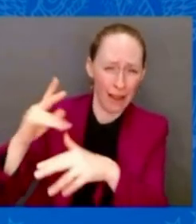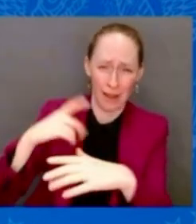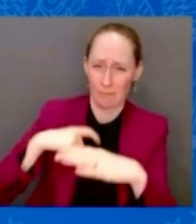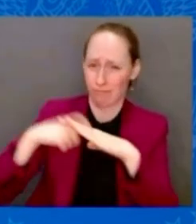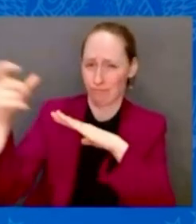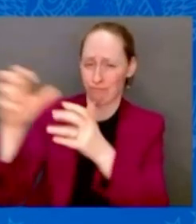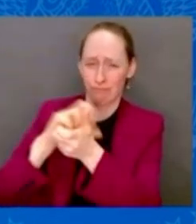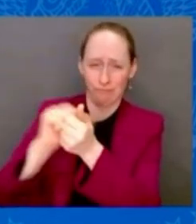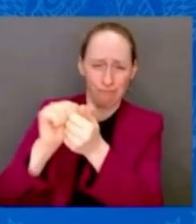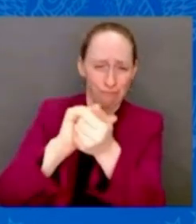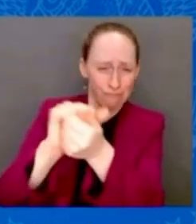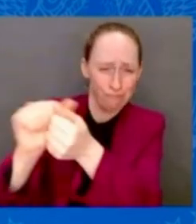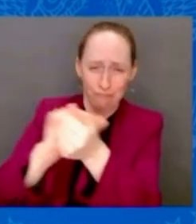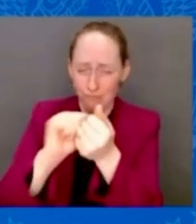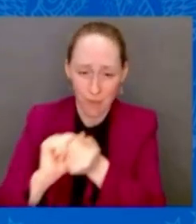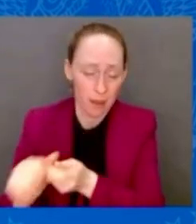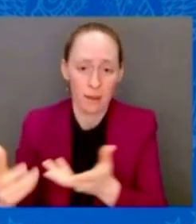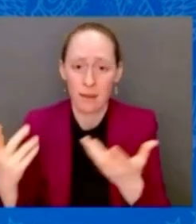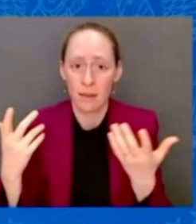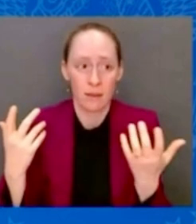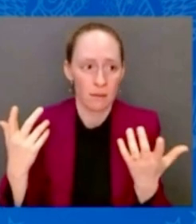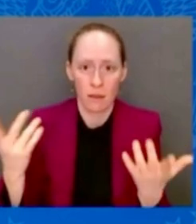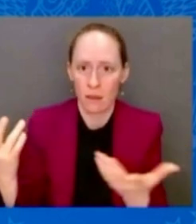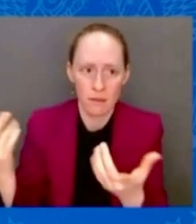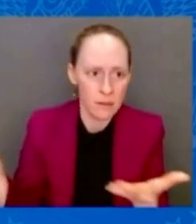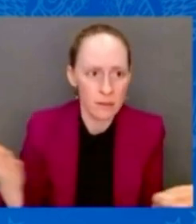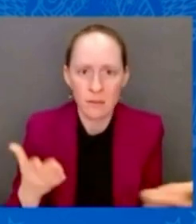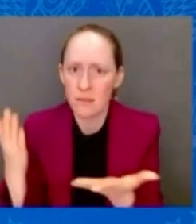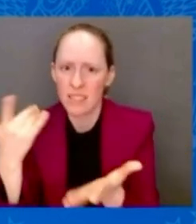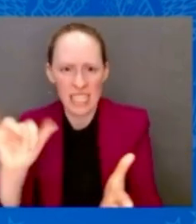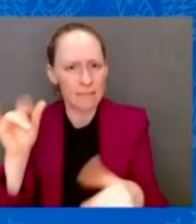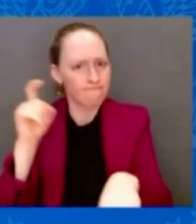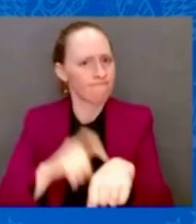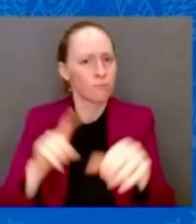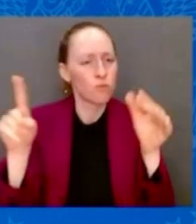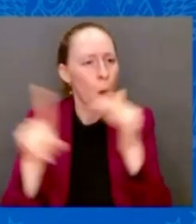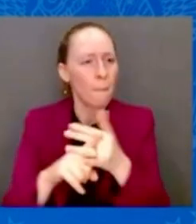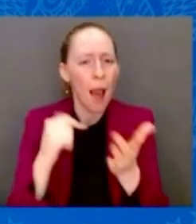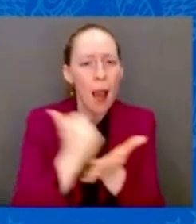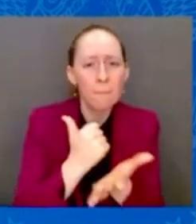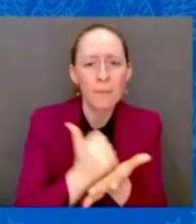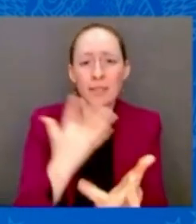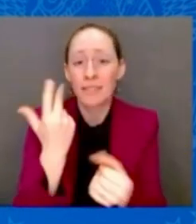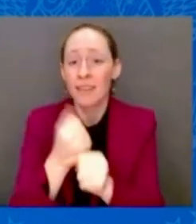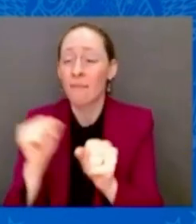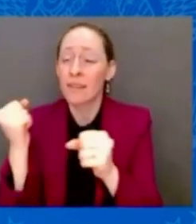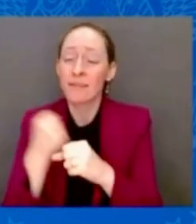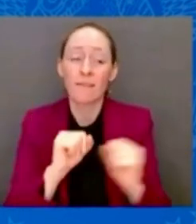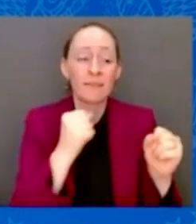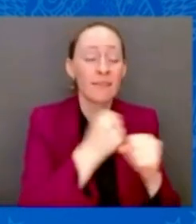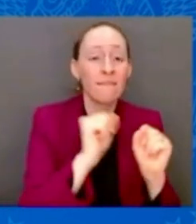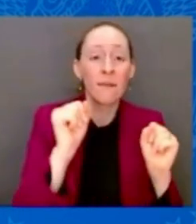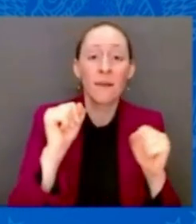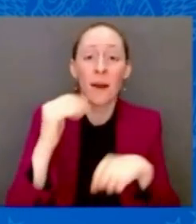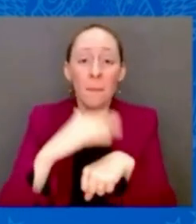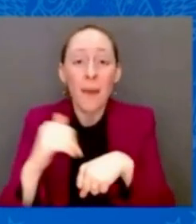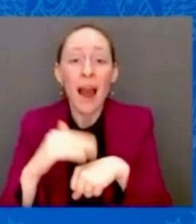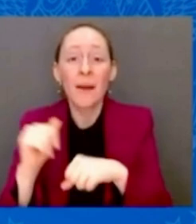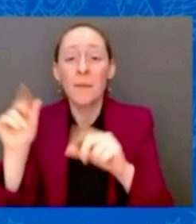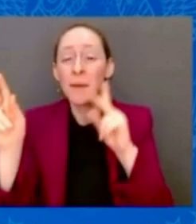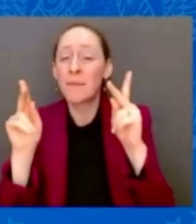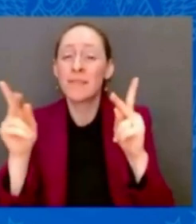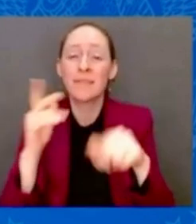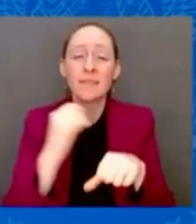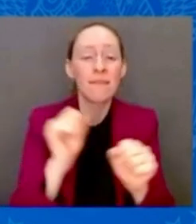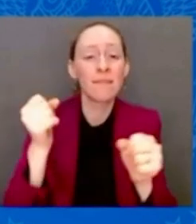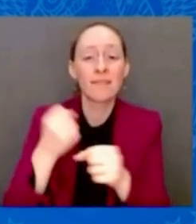safety. You travel far and wide with urban search and rescue and other disaster response teams, and you help your